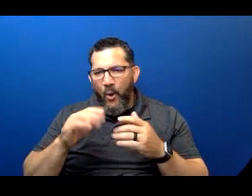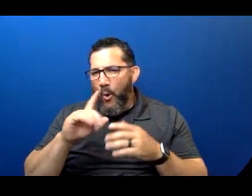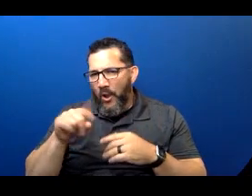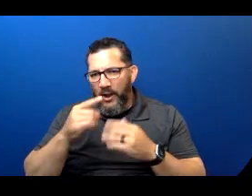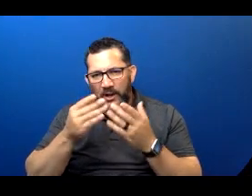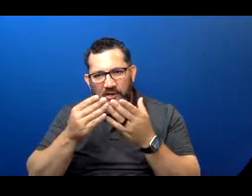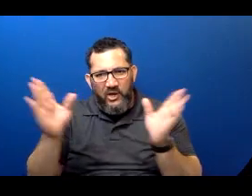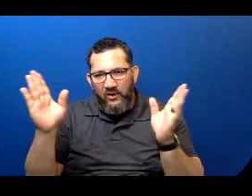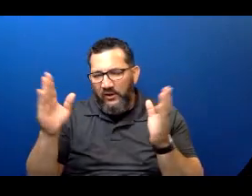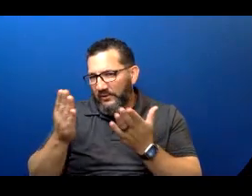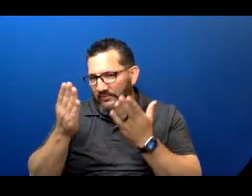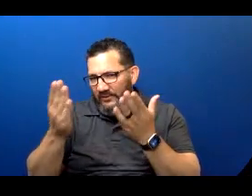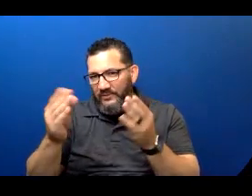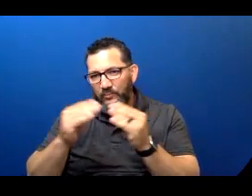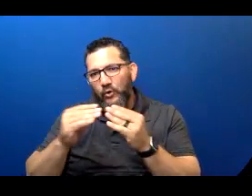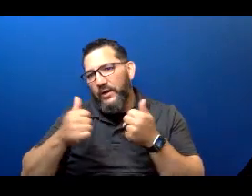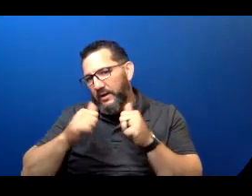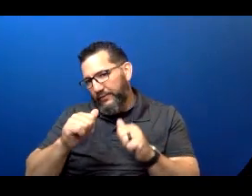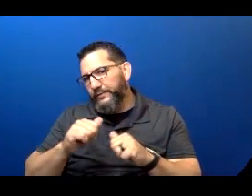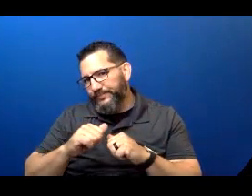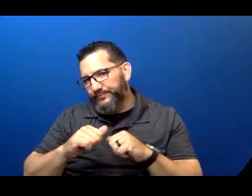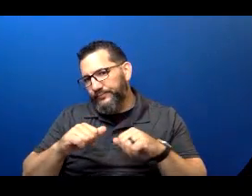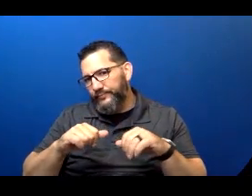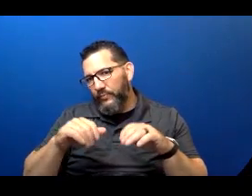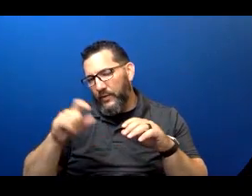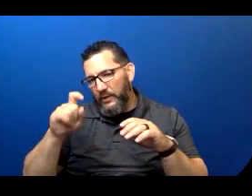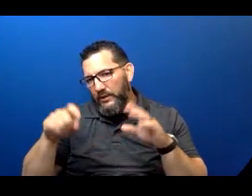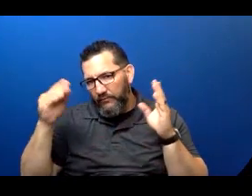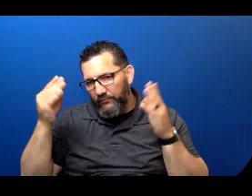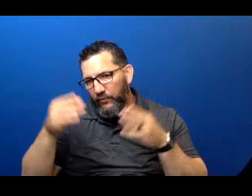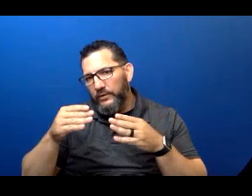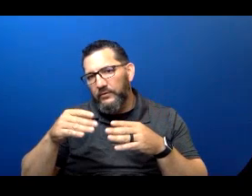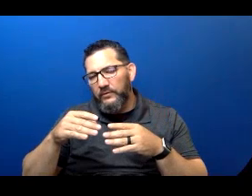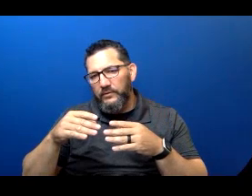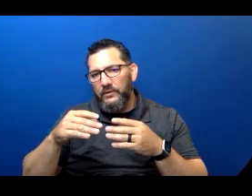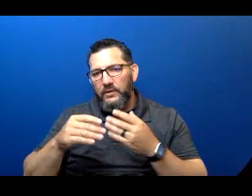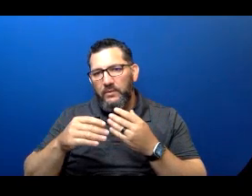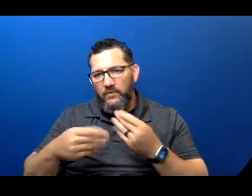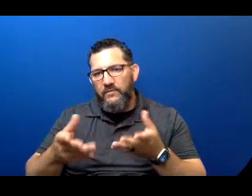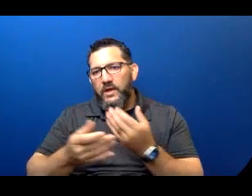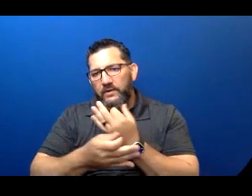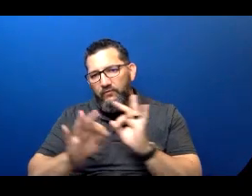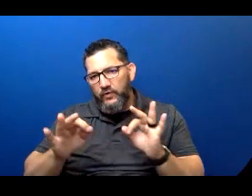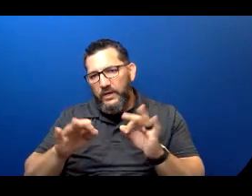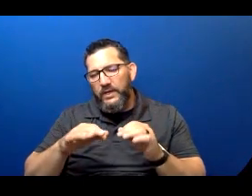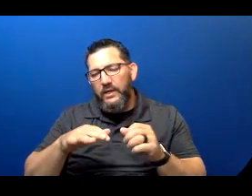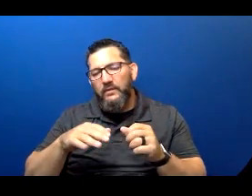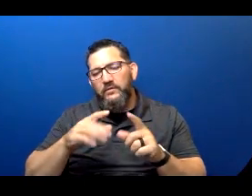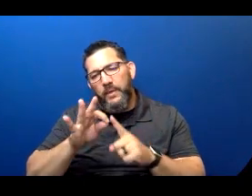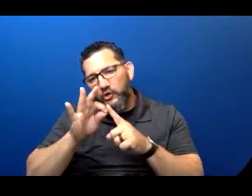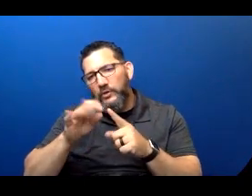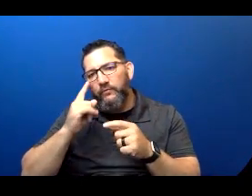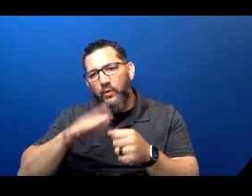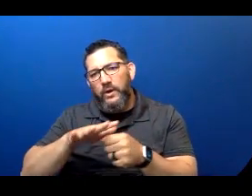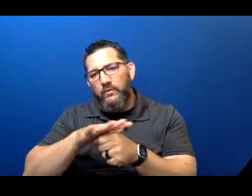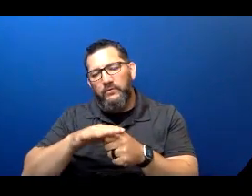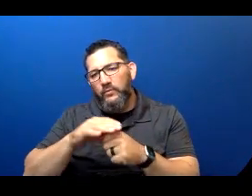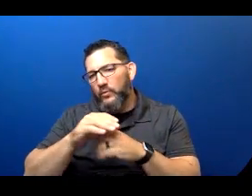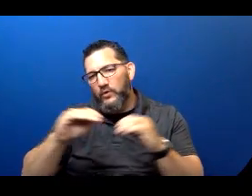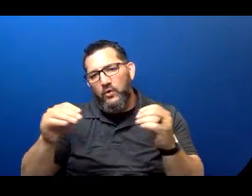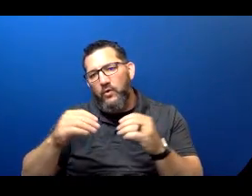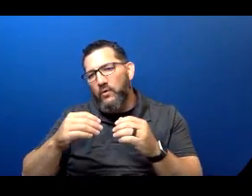recommendation that more effort should be focused on providing free vaccination, especially in those counties with low